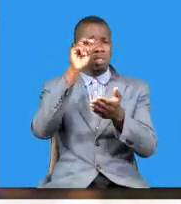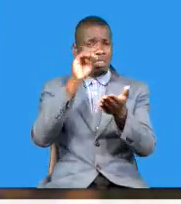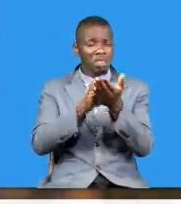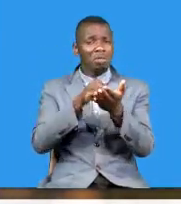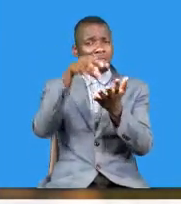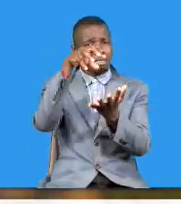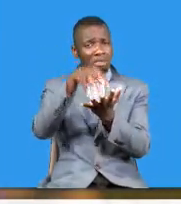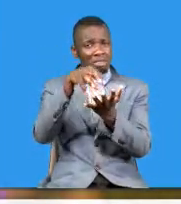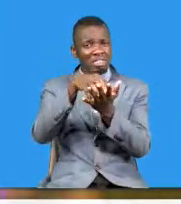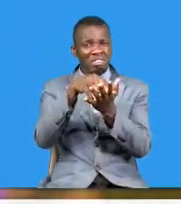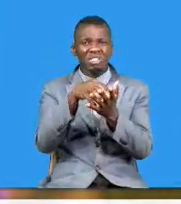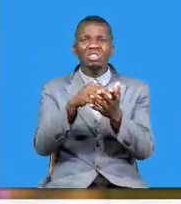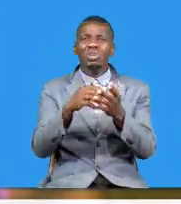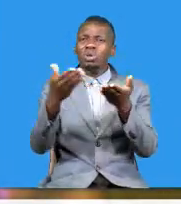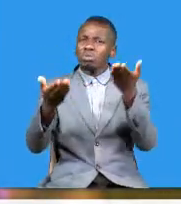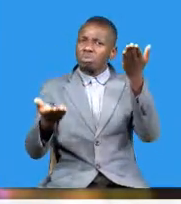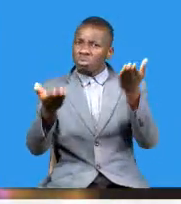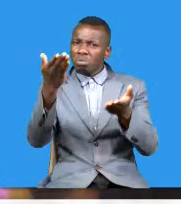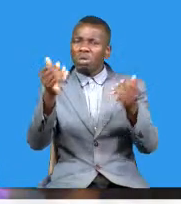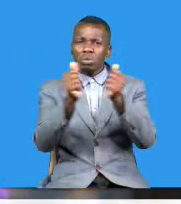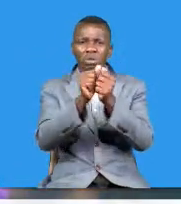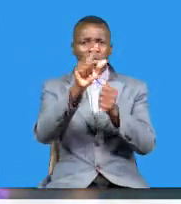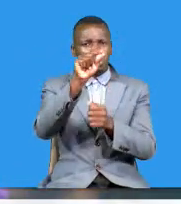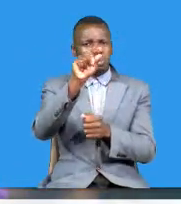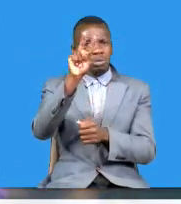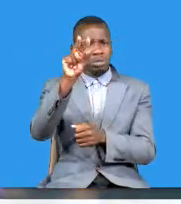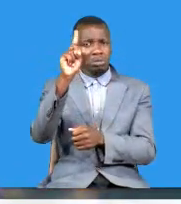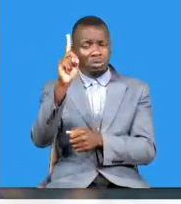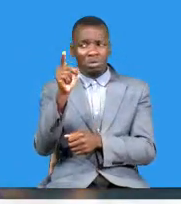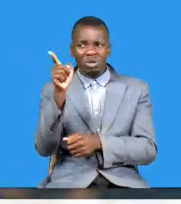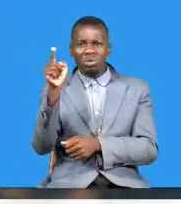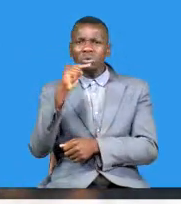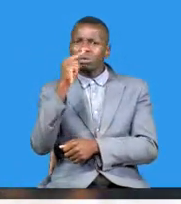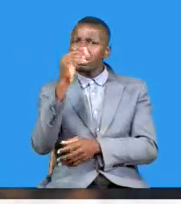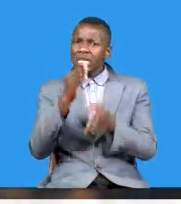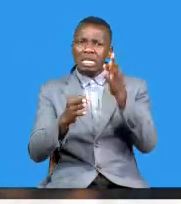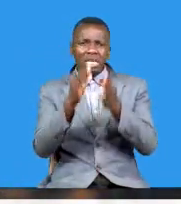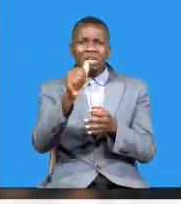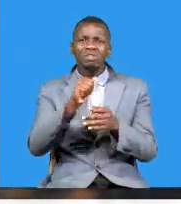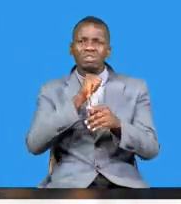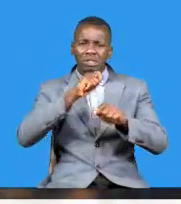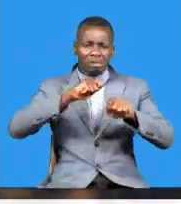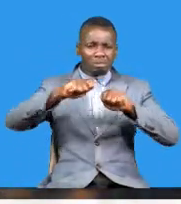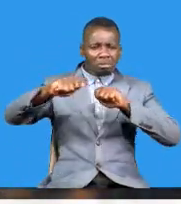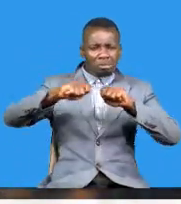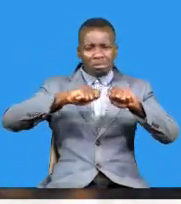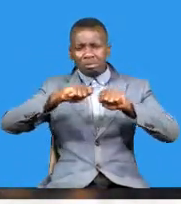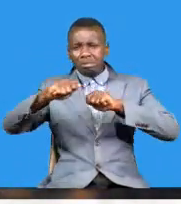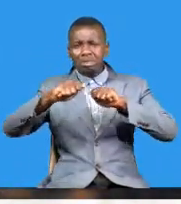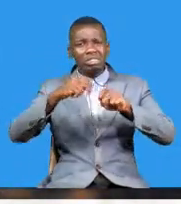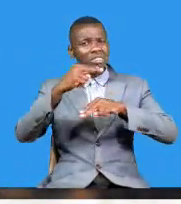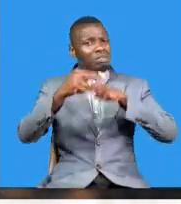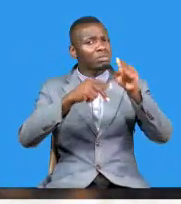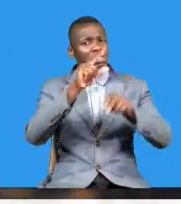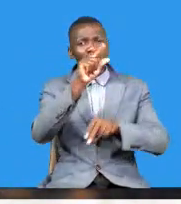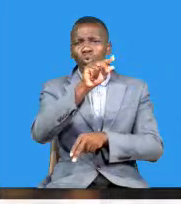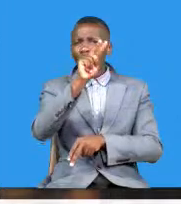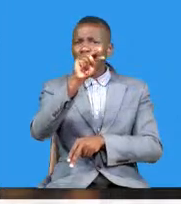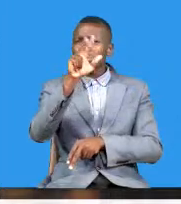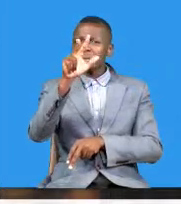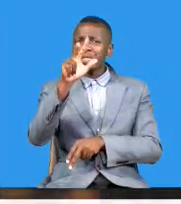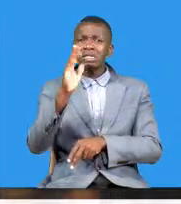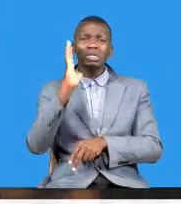in 2021. She says if not controlled, the cases might increase further in 2023,